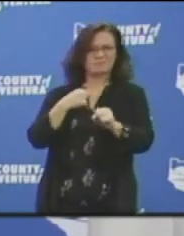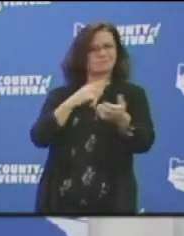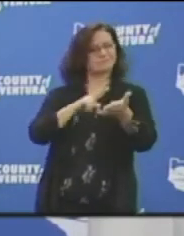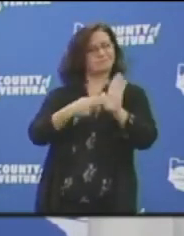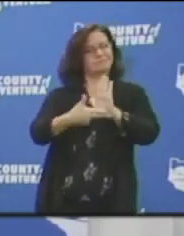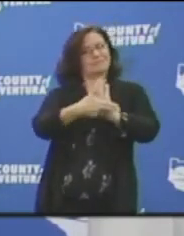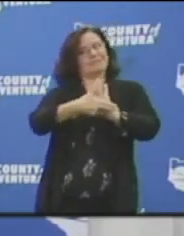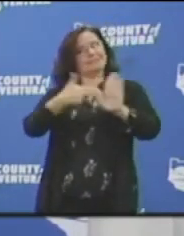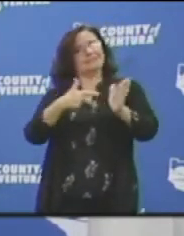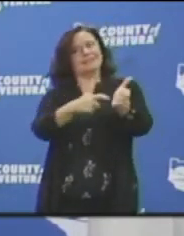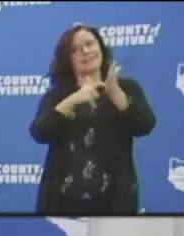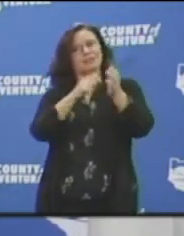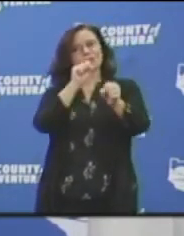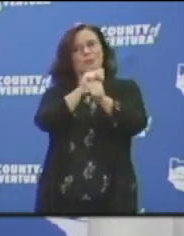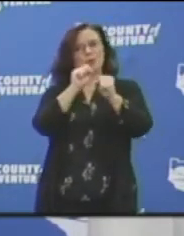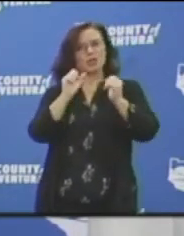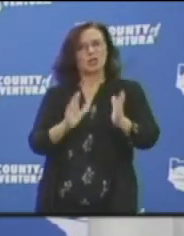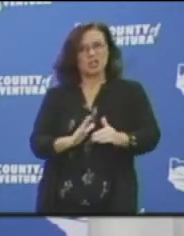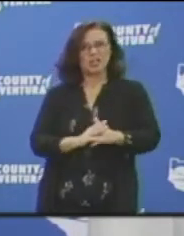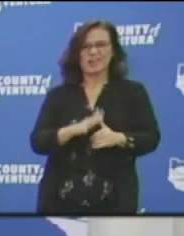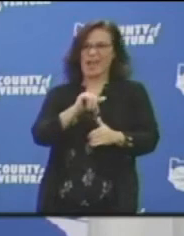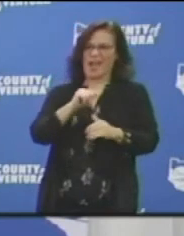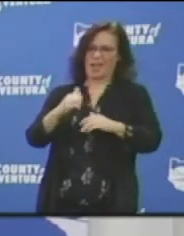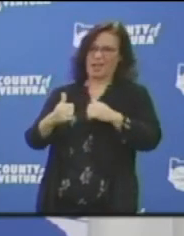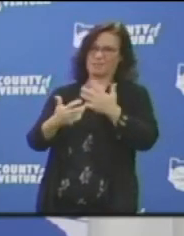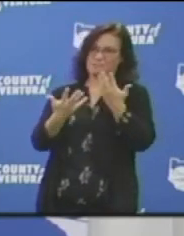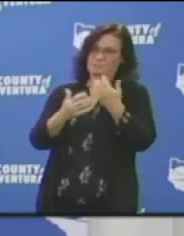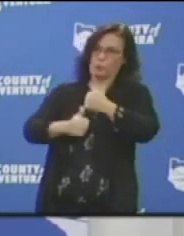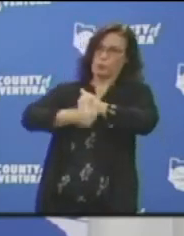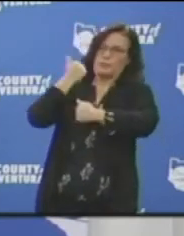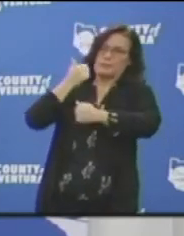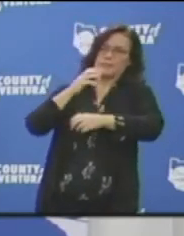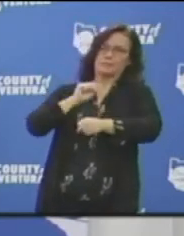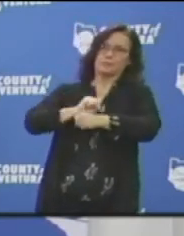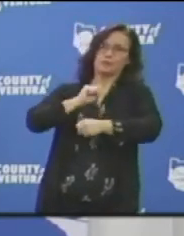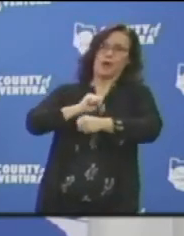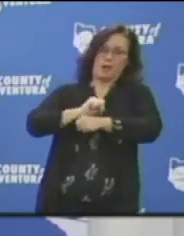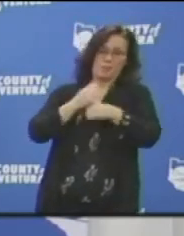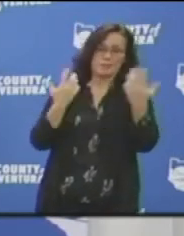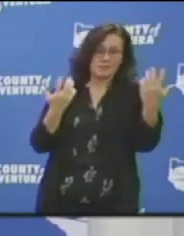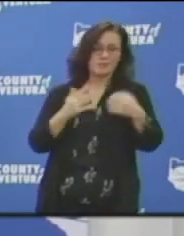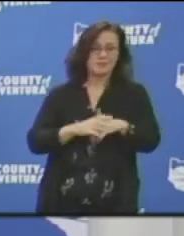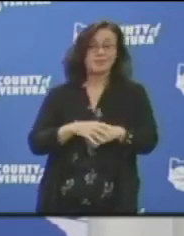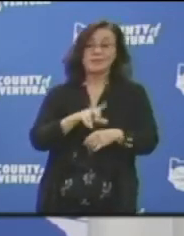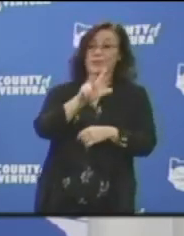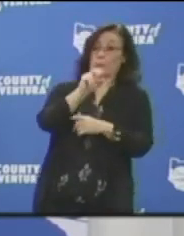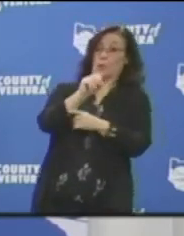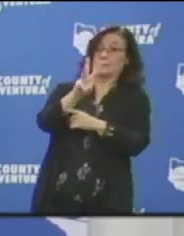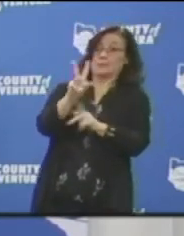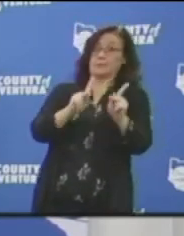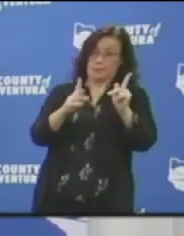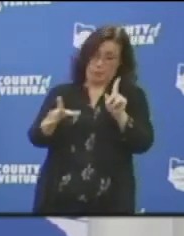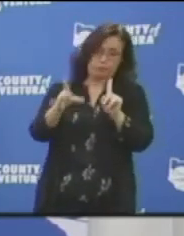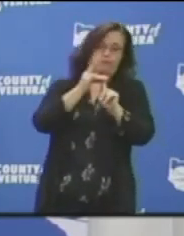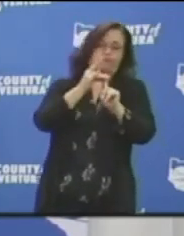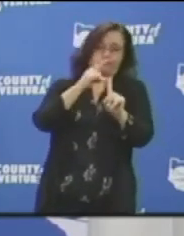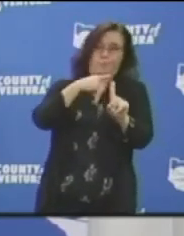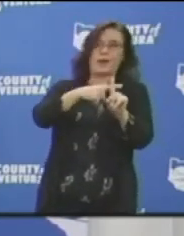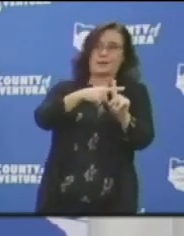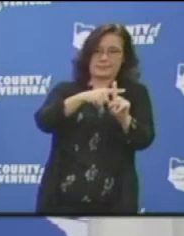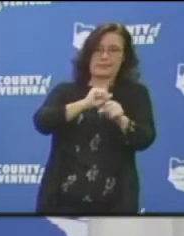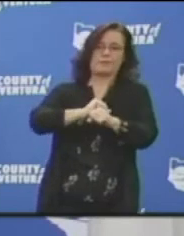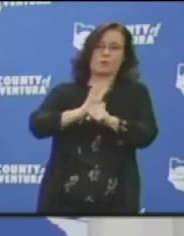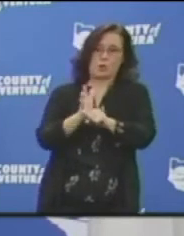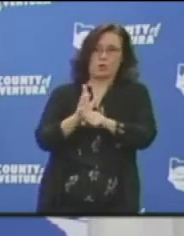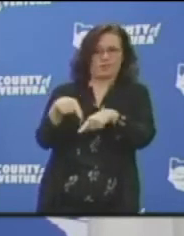360 grocery workers have contracted COVID during the pandemic. I'm also thankful